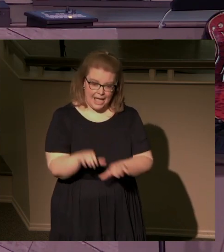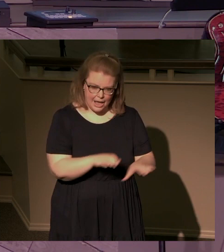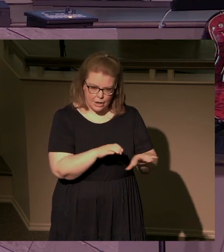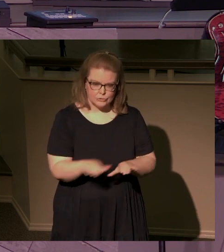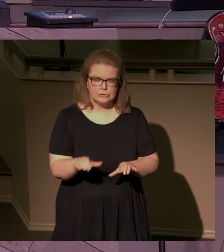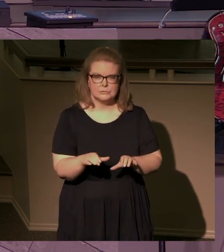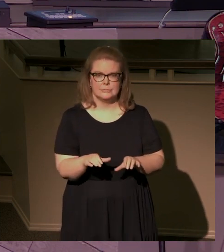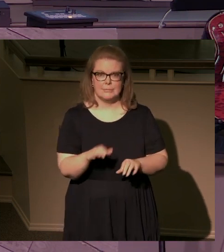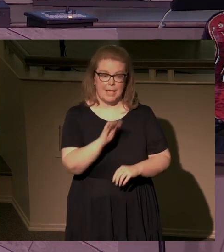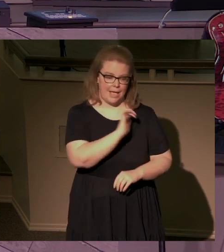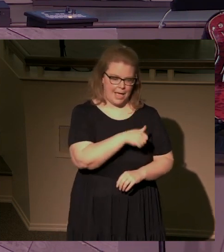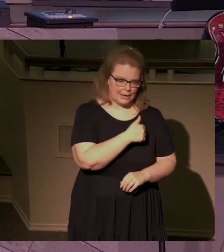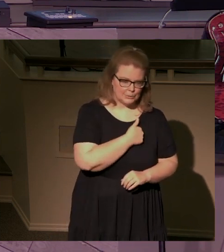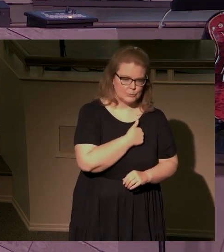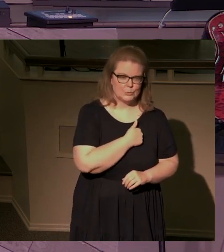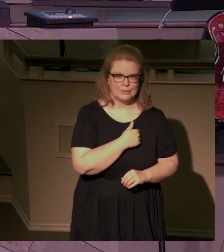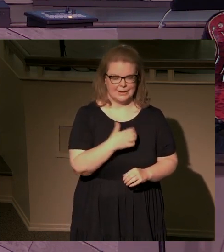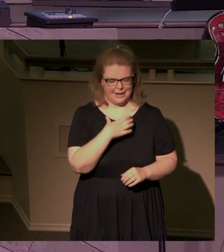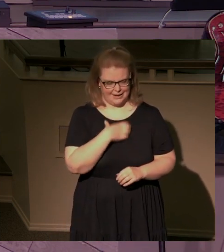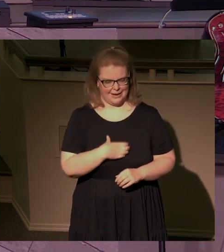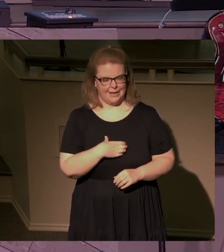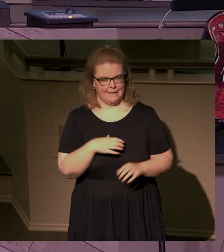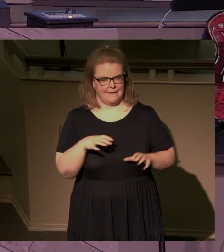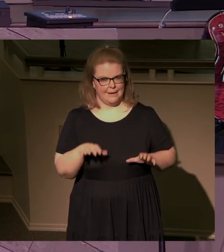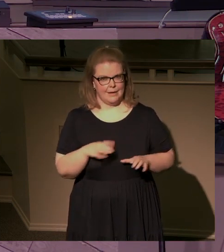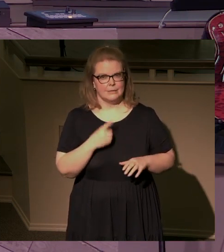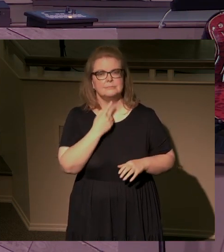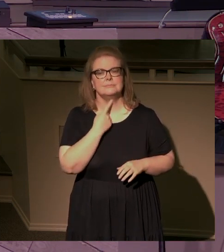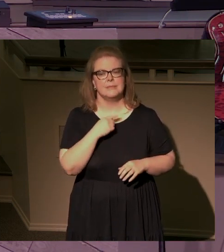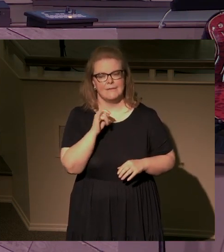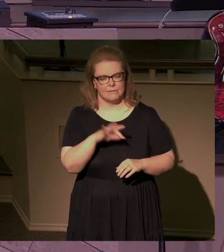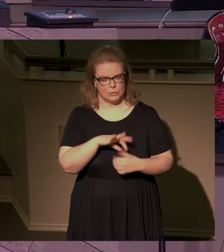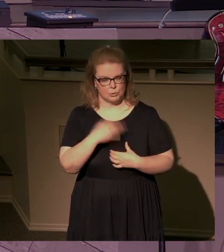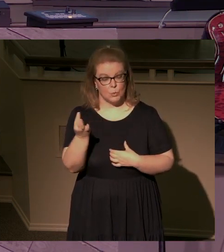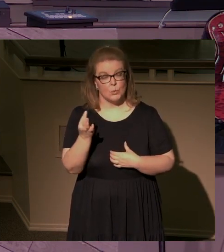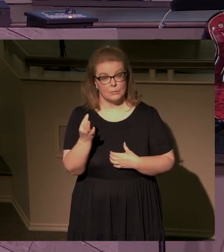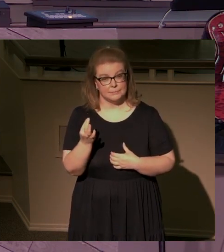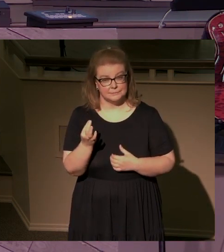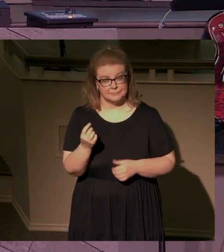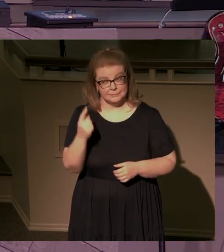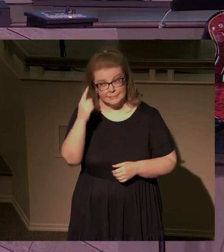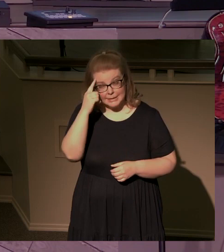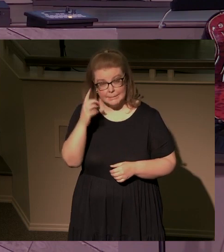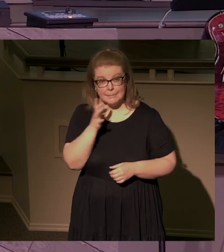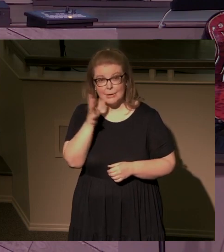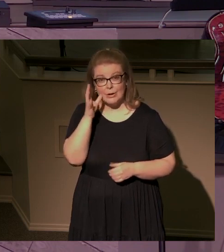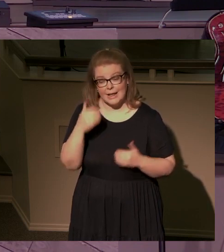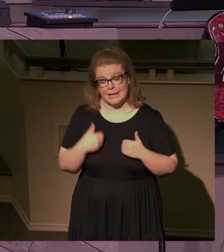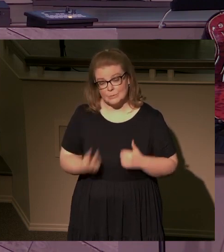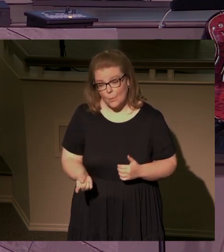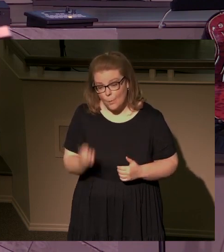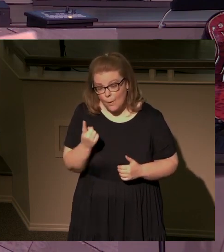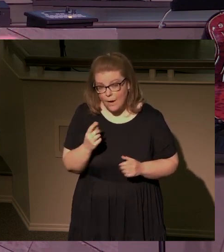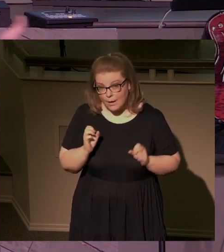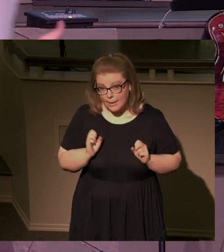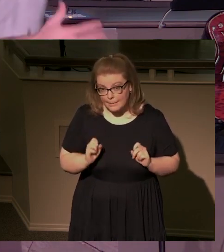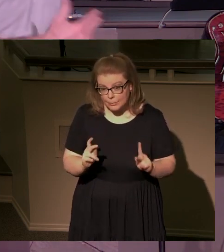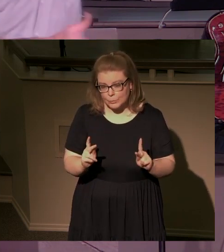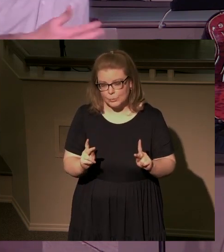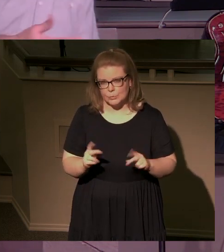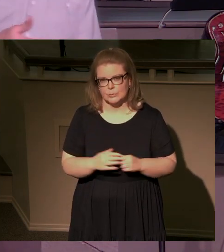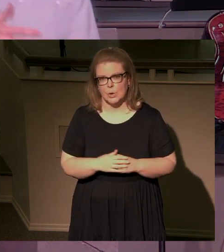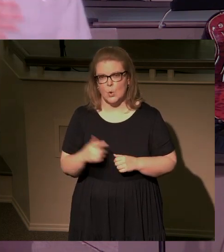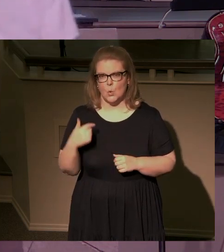appetites of the soul? I think parenting has one opportunity. We can